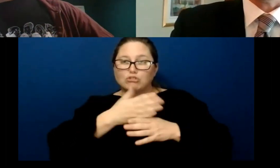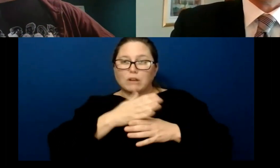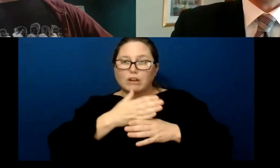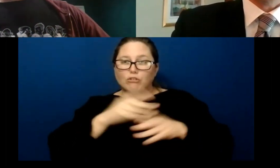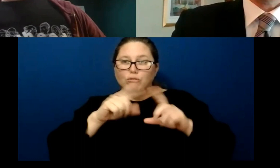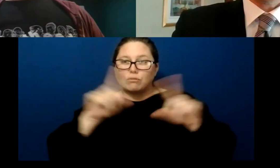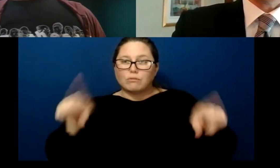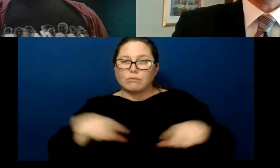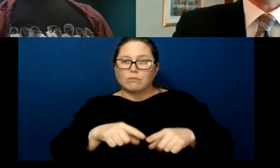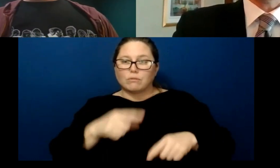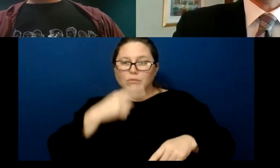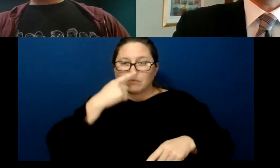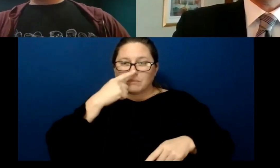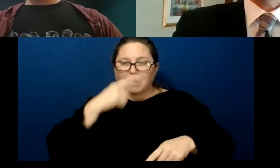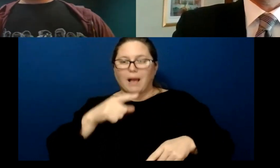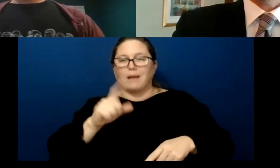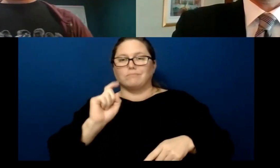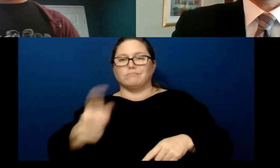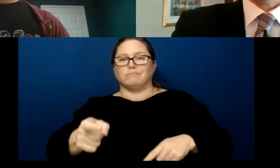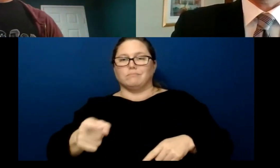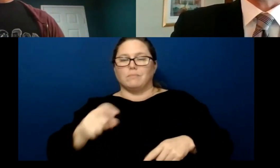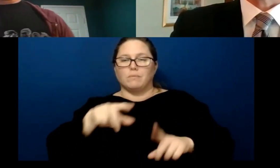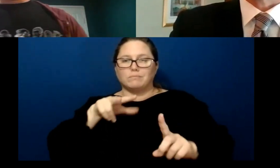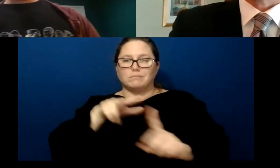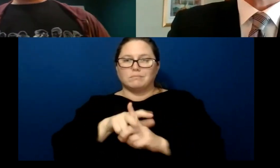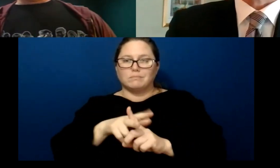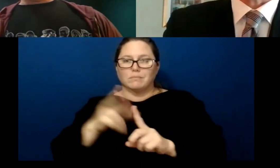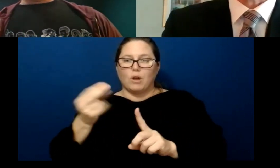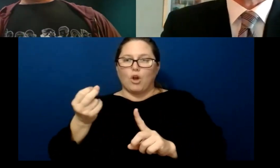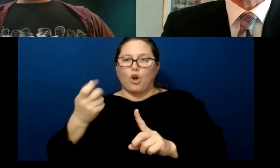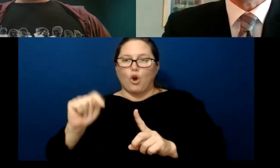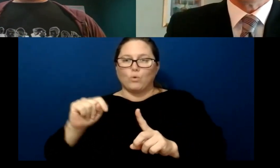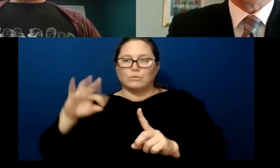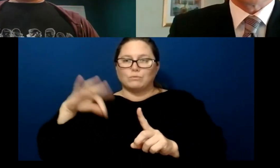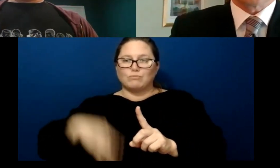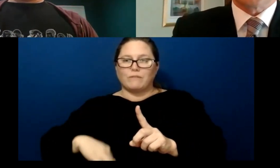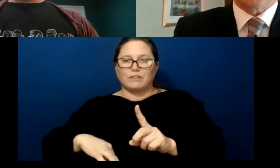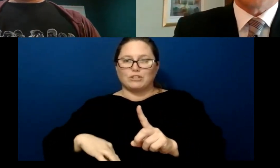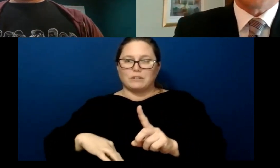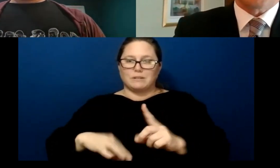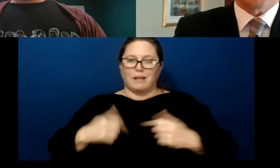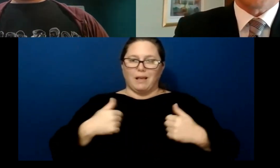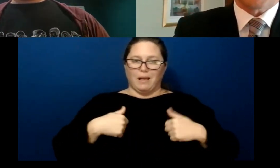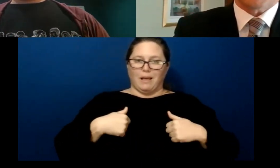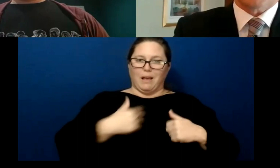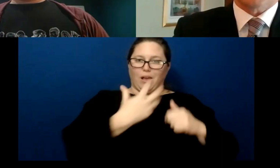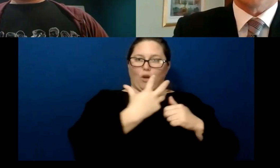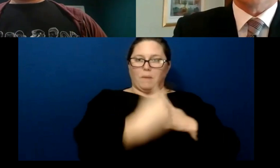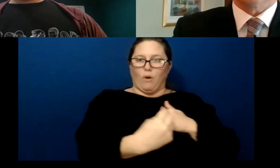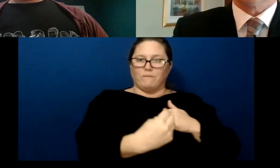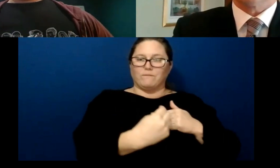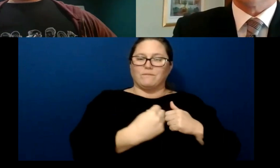gave her the hosting privileges, and now I need to share my screen.